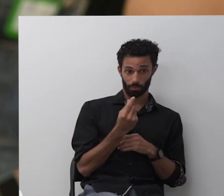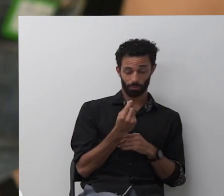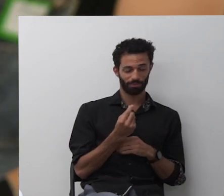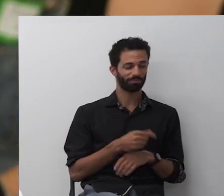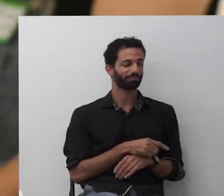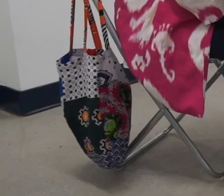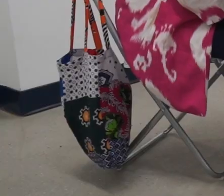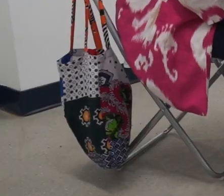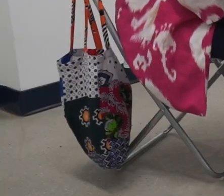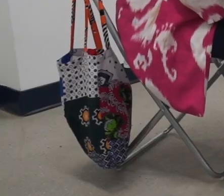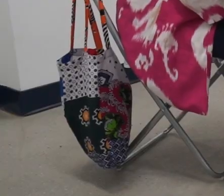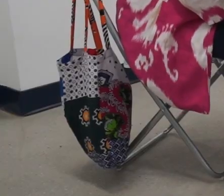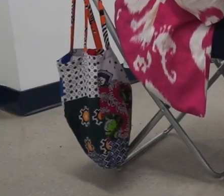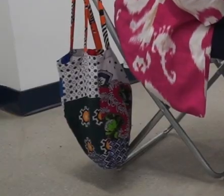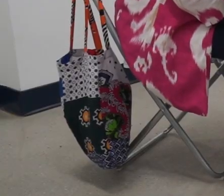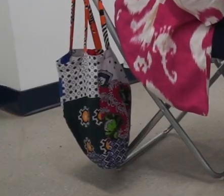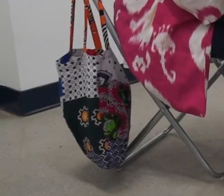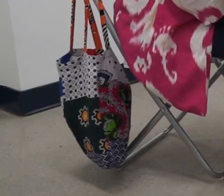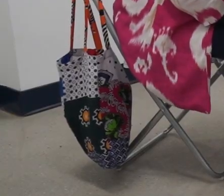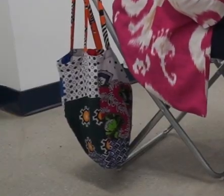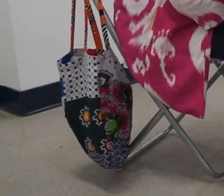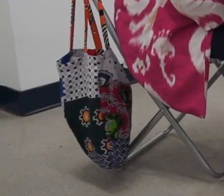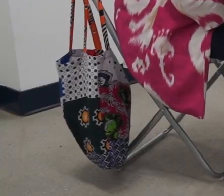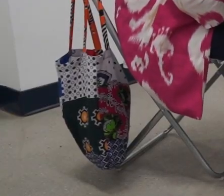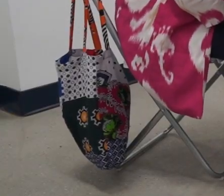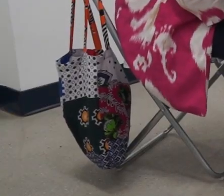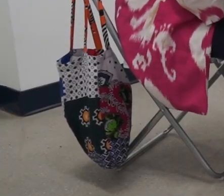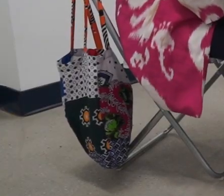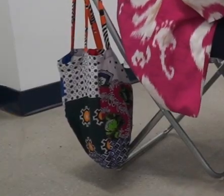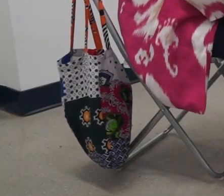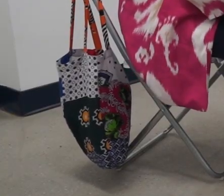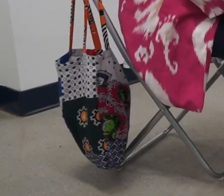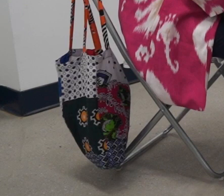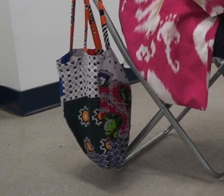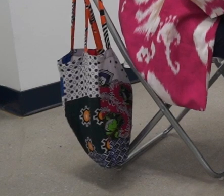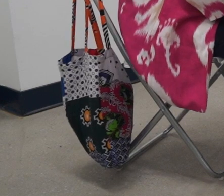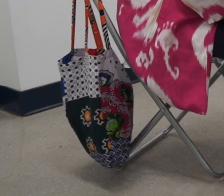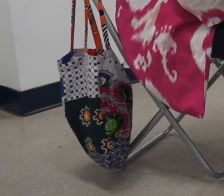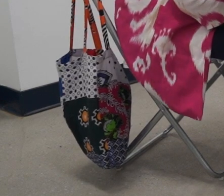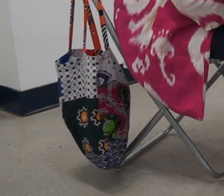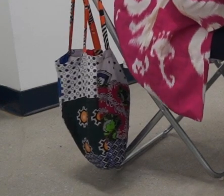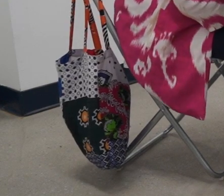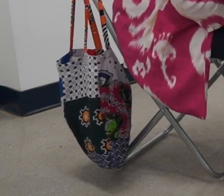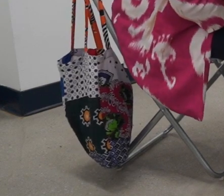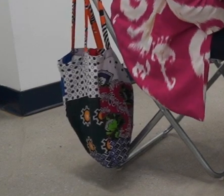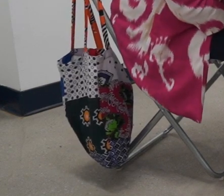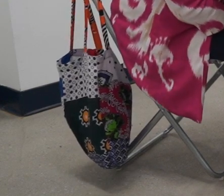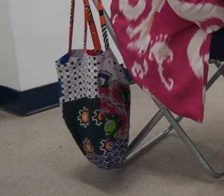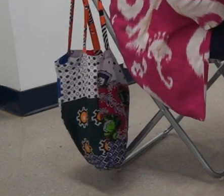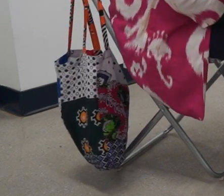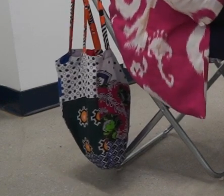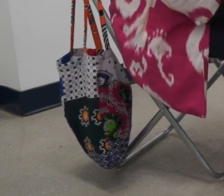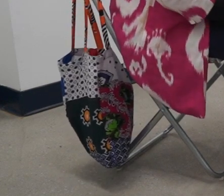Well, I tend to try to be a little bit of an experimenter at times, which means we put stuff out when it's not perfect and we see what the world wants to do with